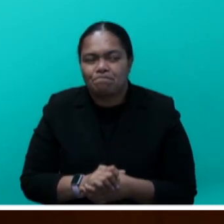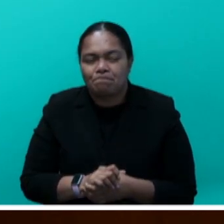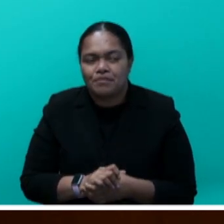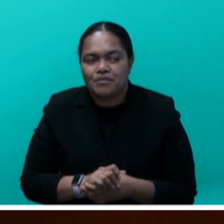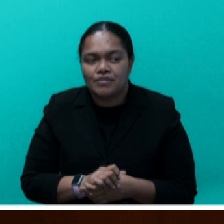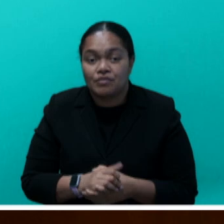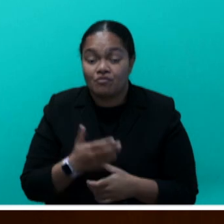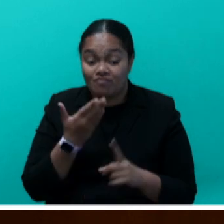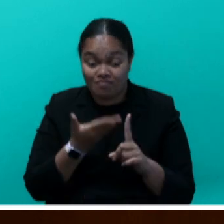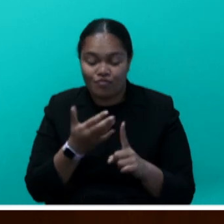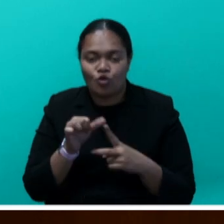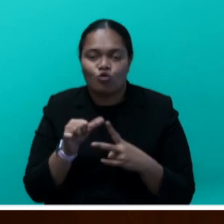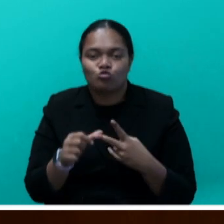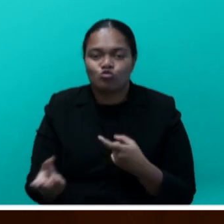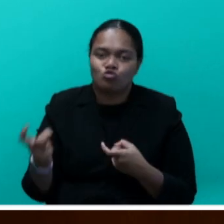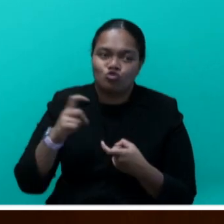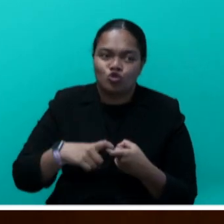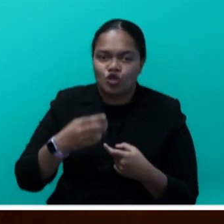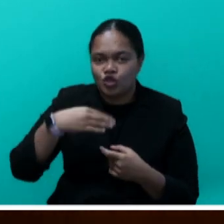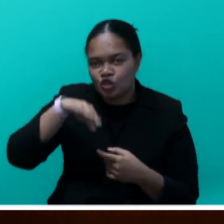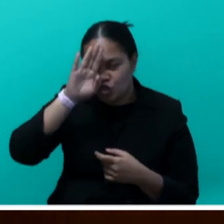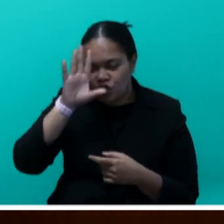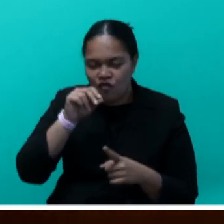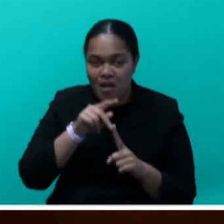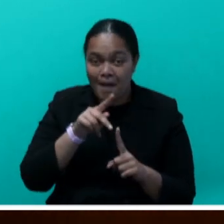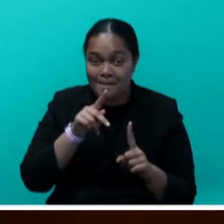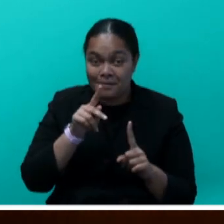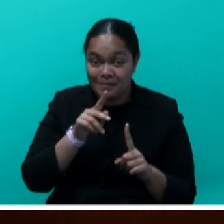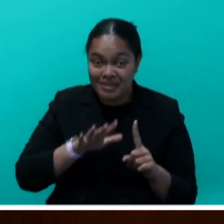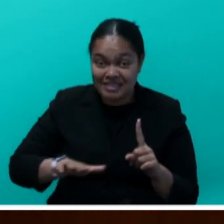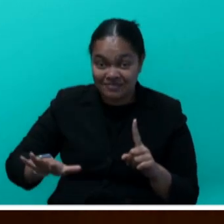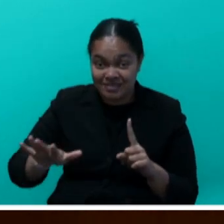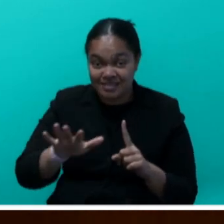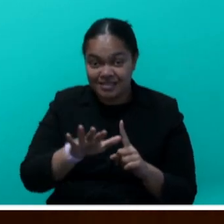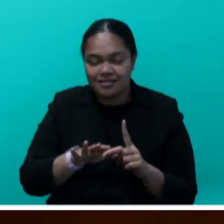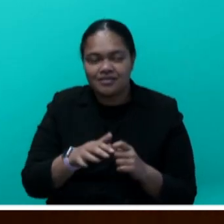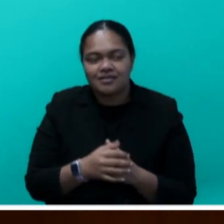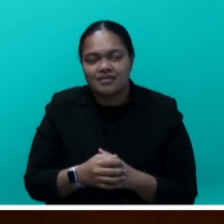He also joined the chiefs of the Pacific in